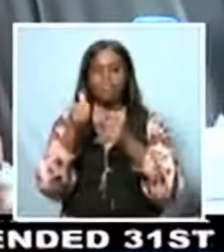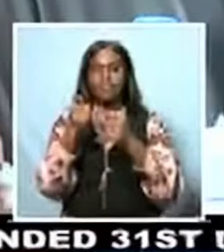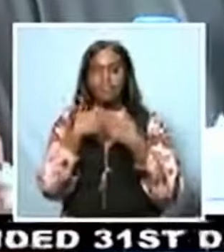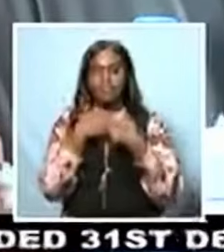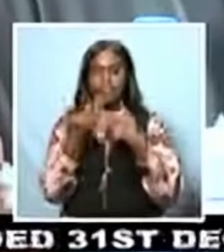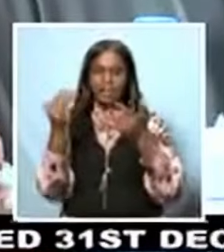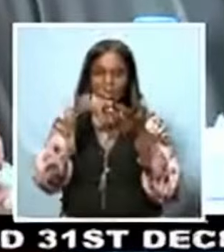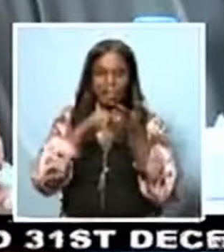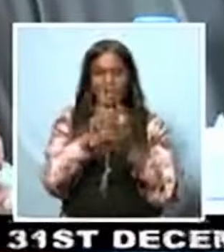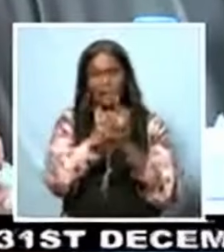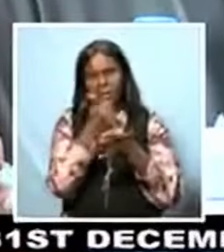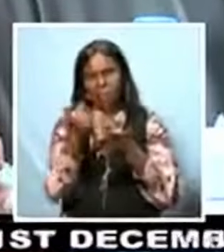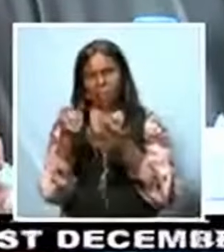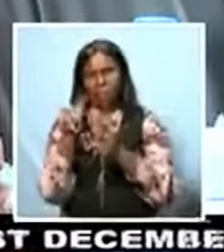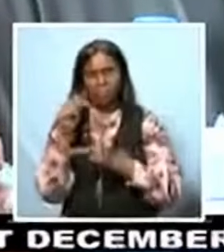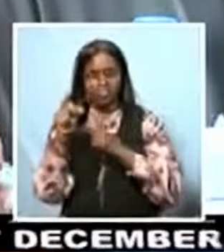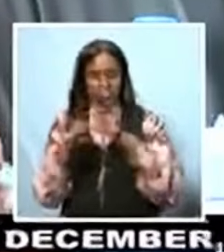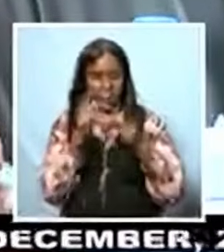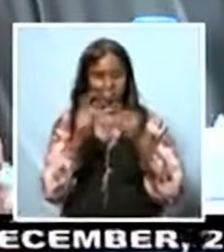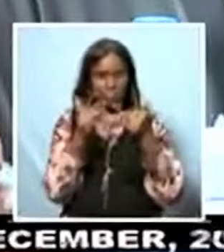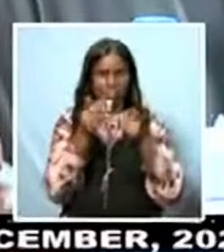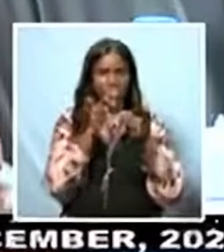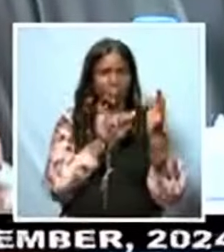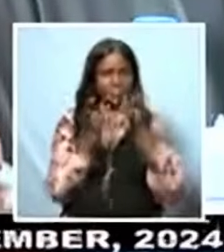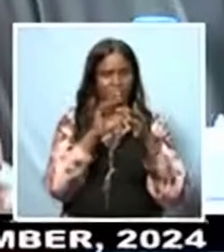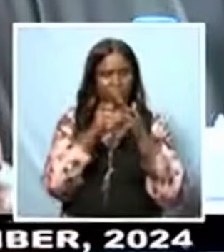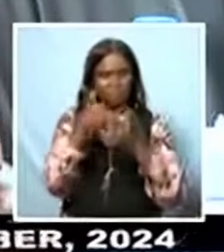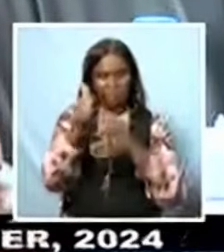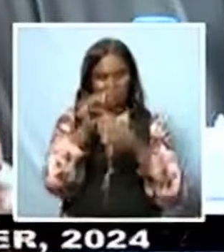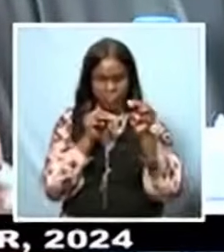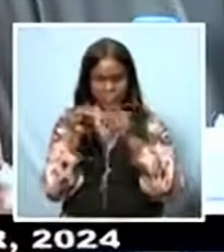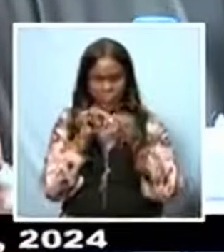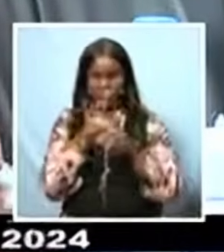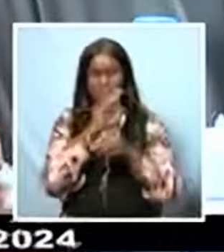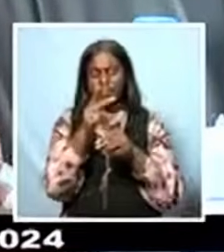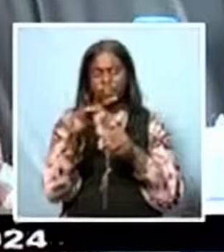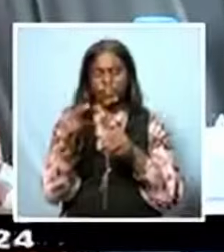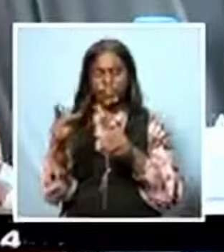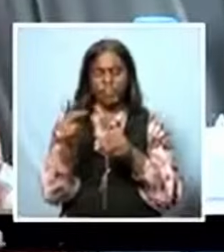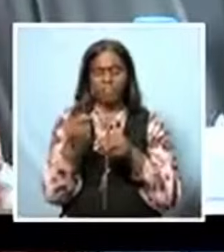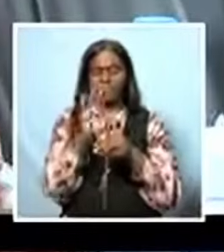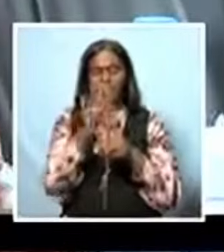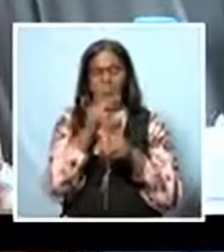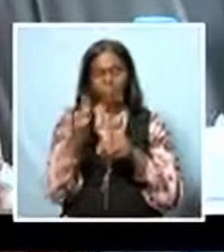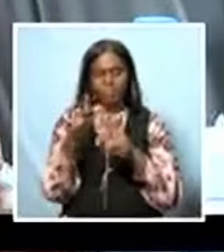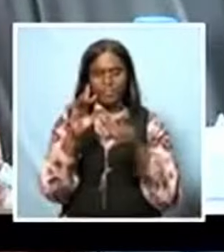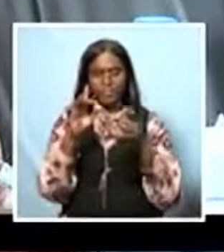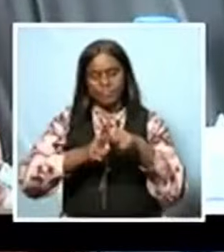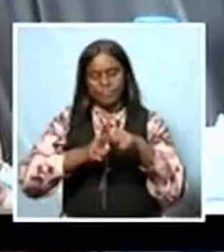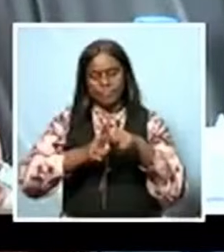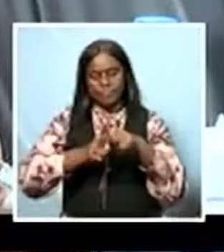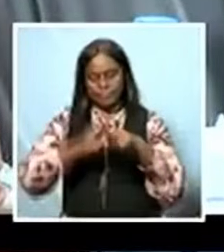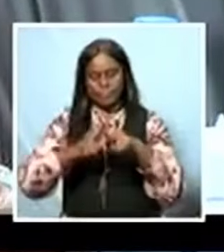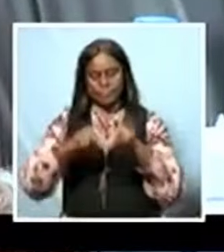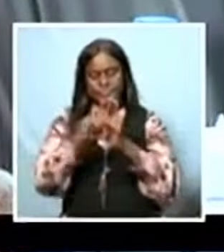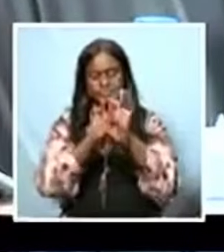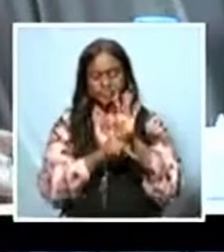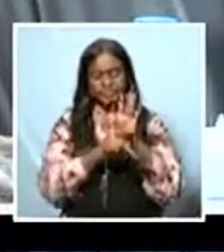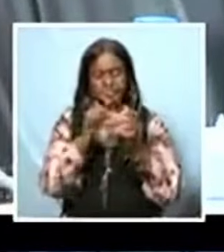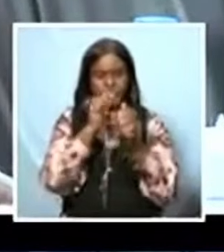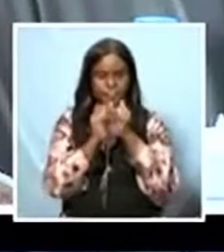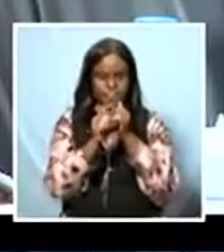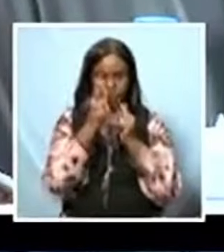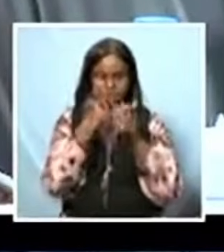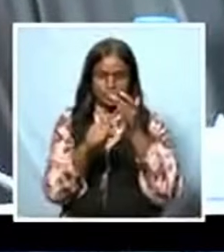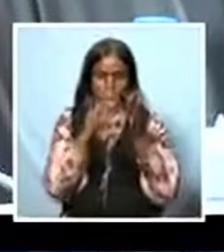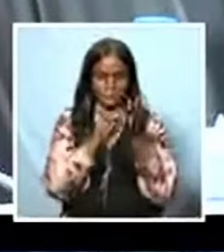again a procedure which explains how you should manage your properties? A property maintenance policy or something, because this should